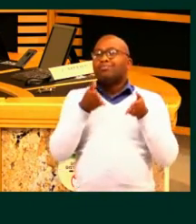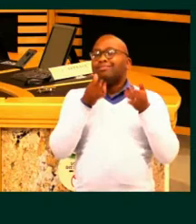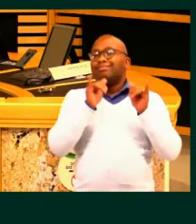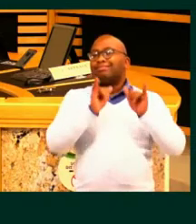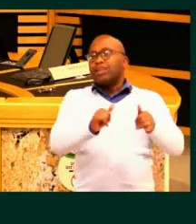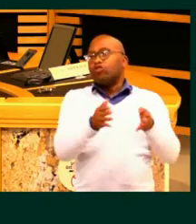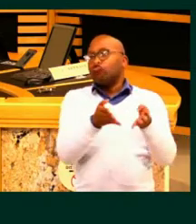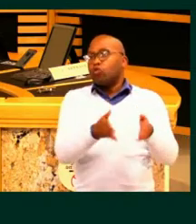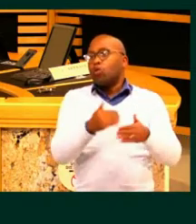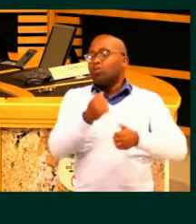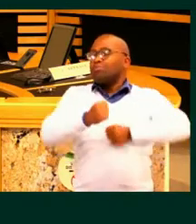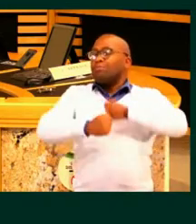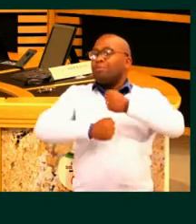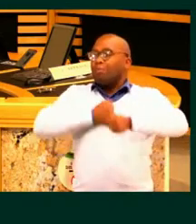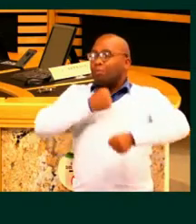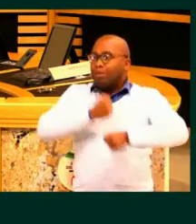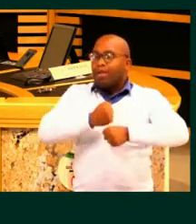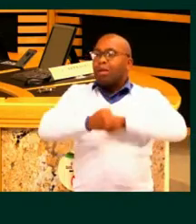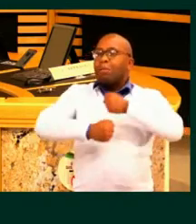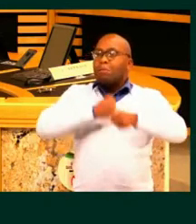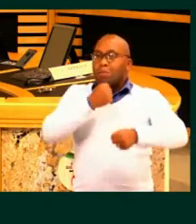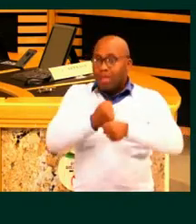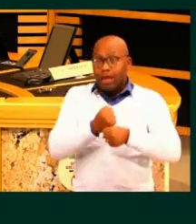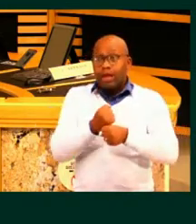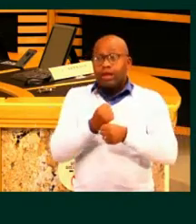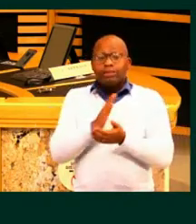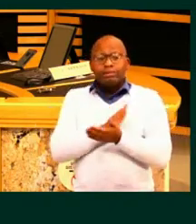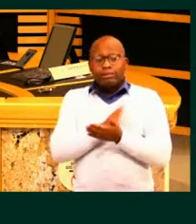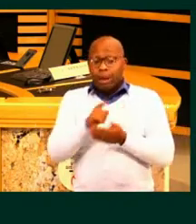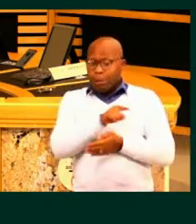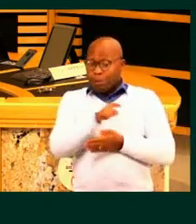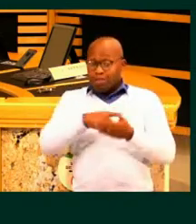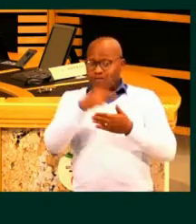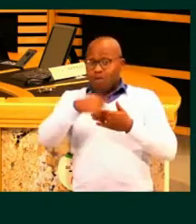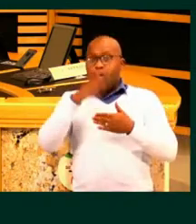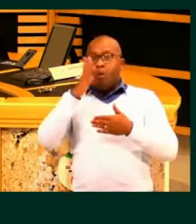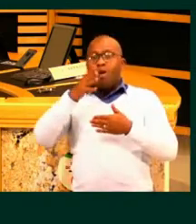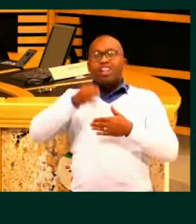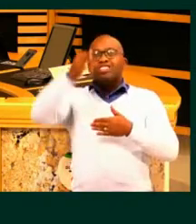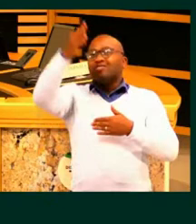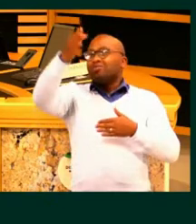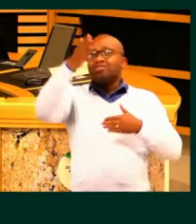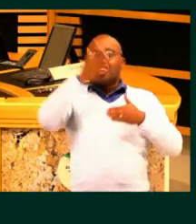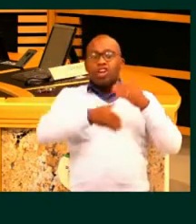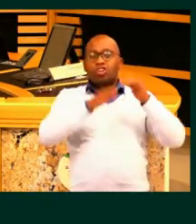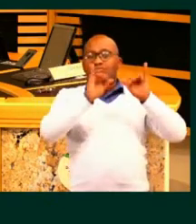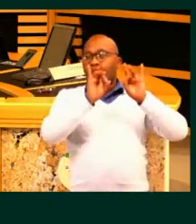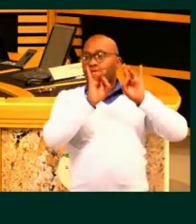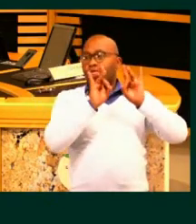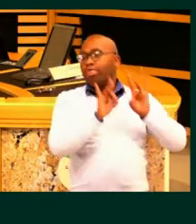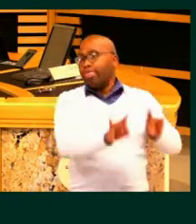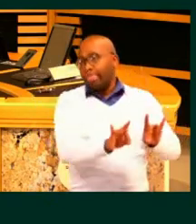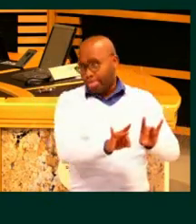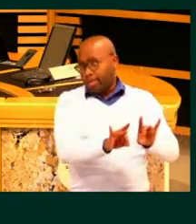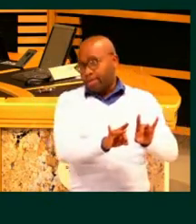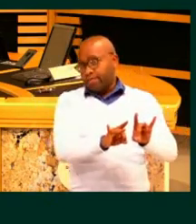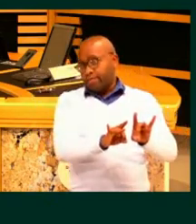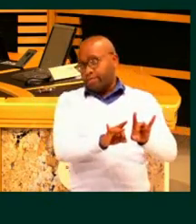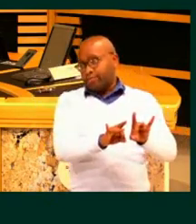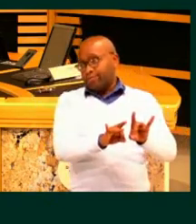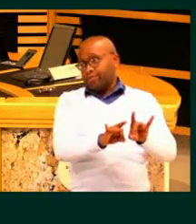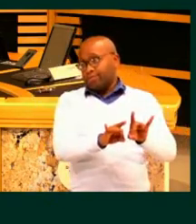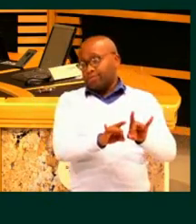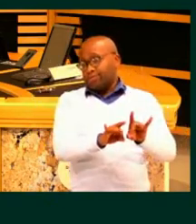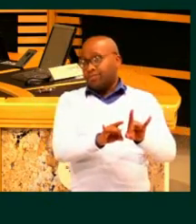future future that some of these districts will run out of money and we be unable to complete projects as well as